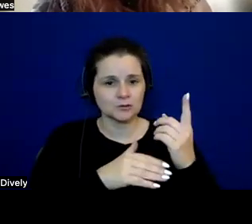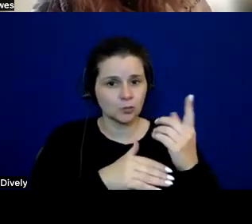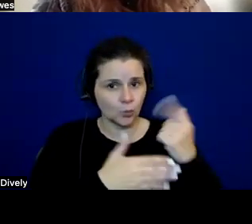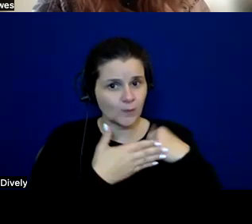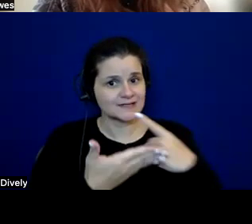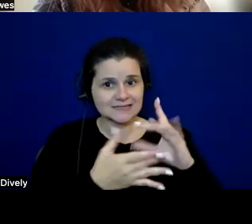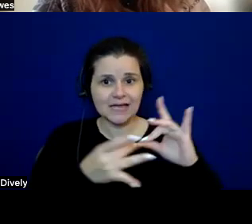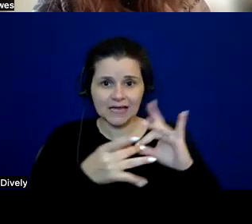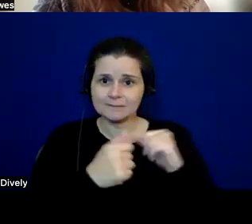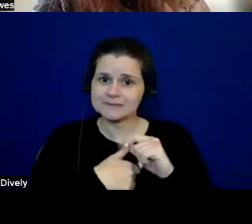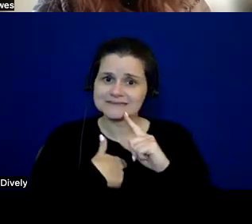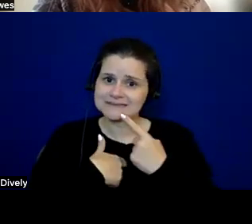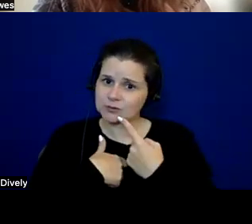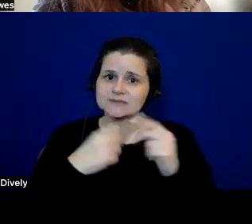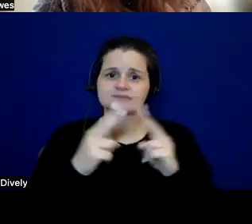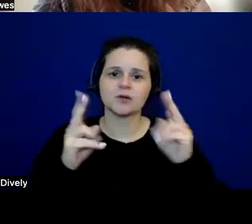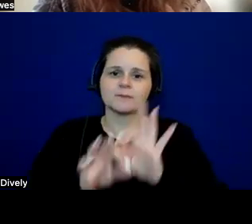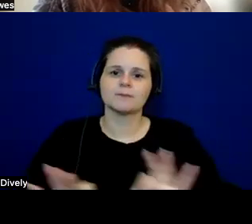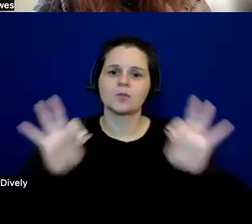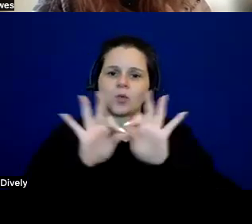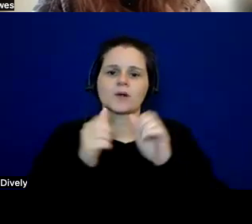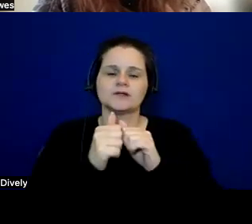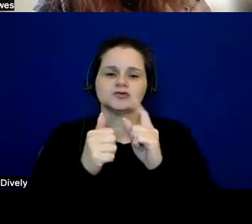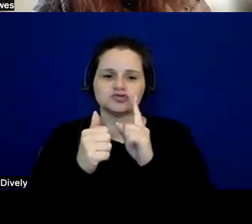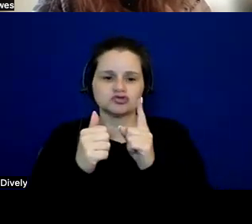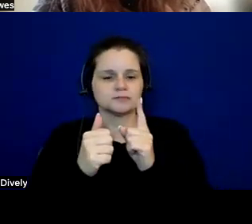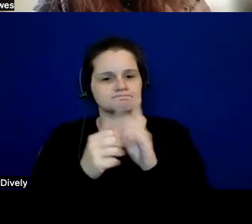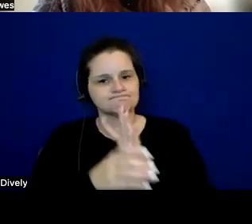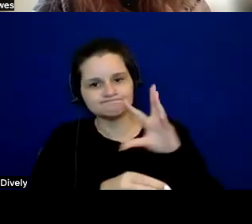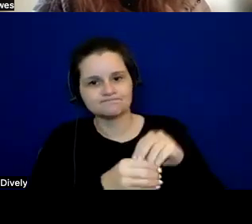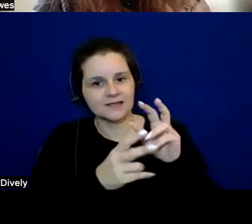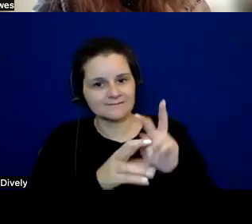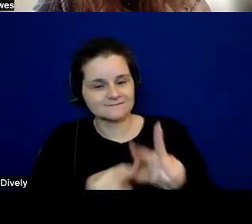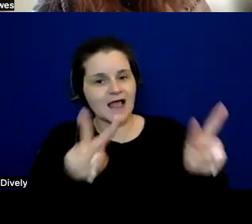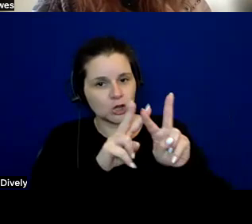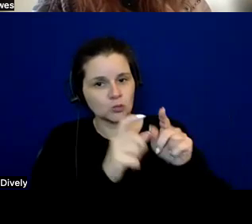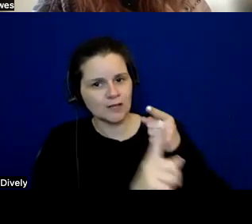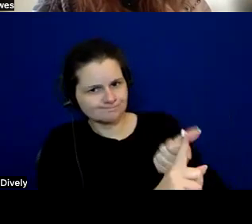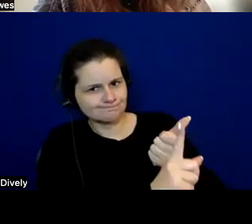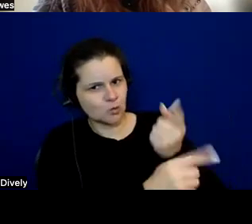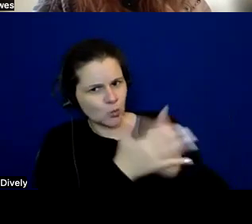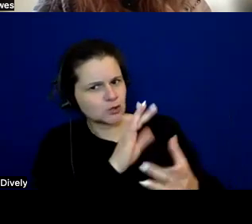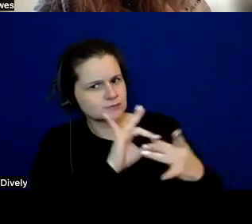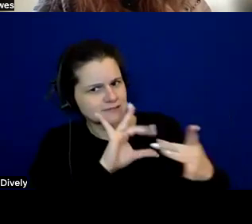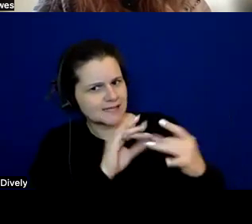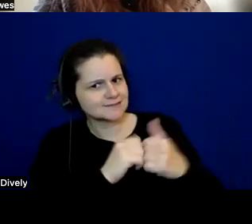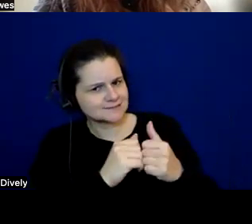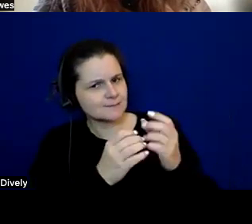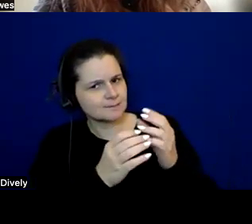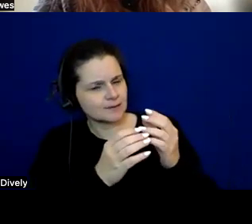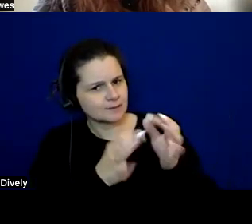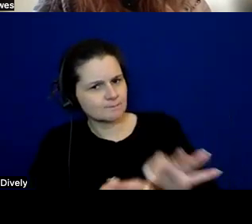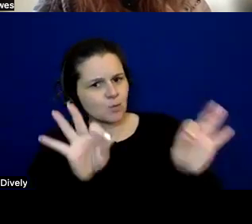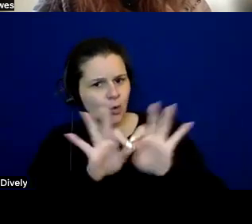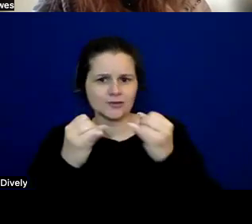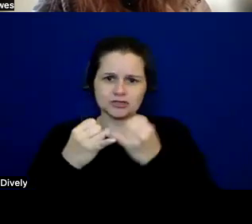serious. It's important to instill those values that what they say is important, and that their autonomy of their body and recognizing